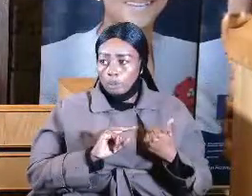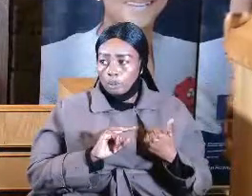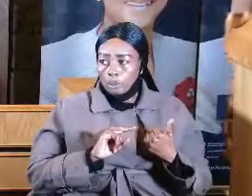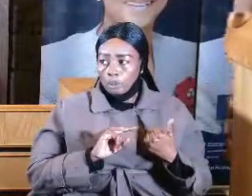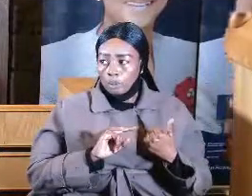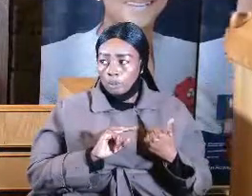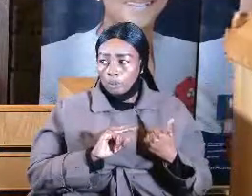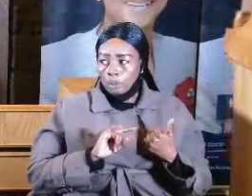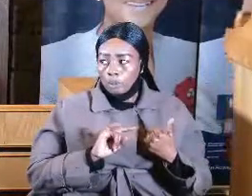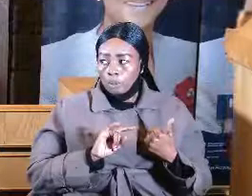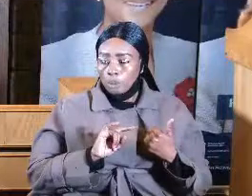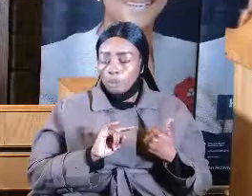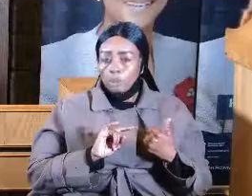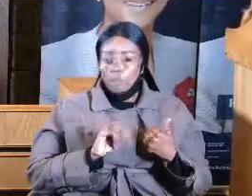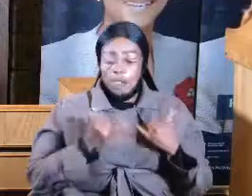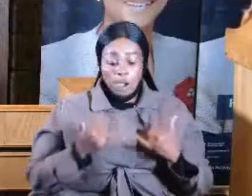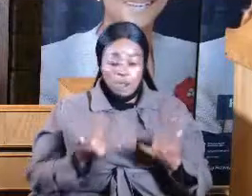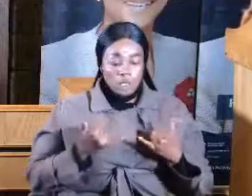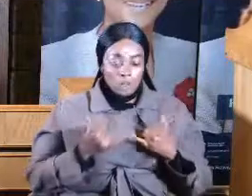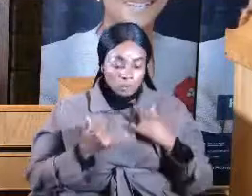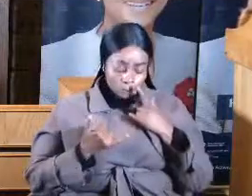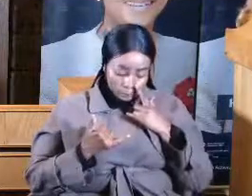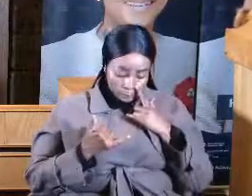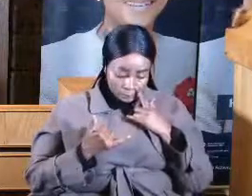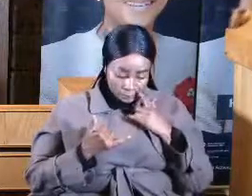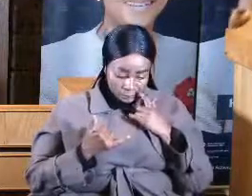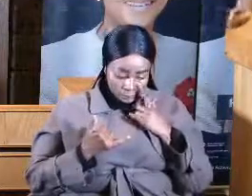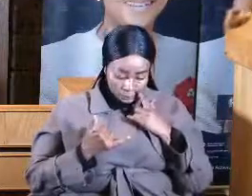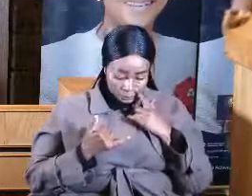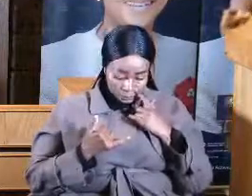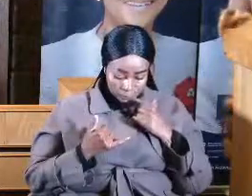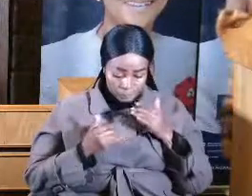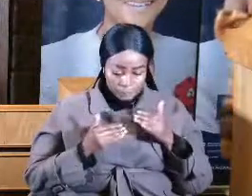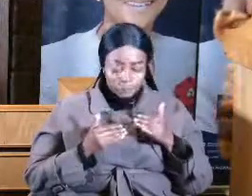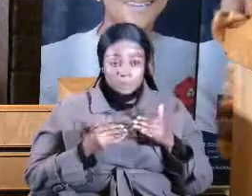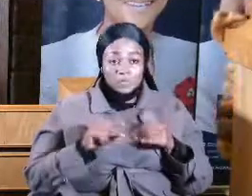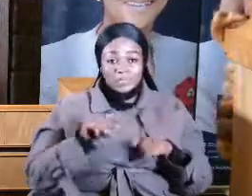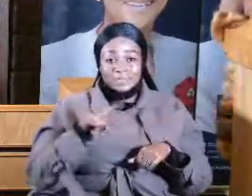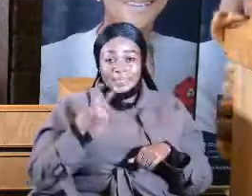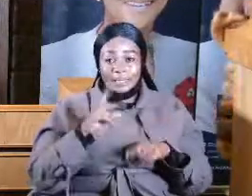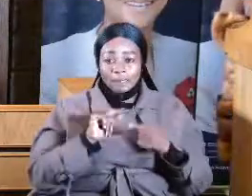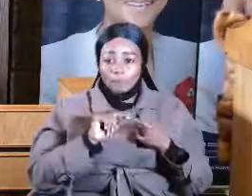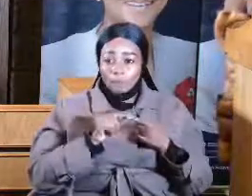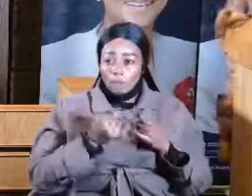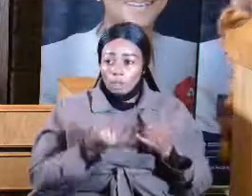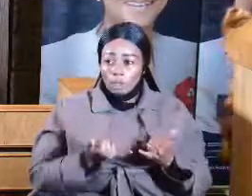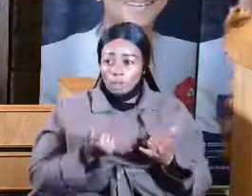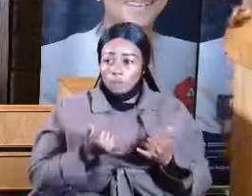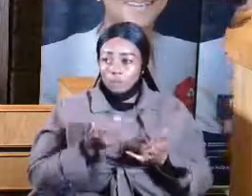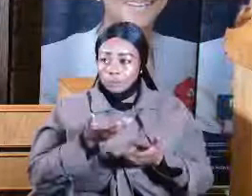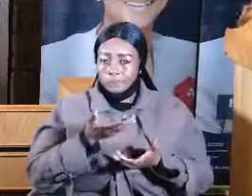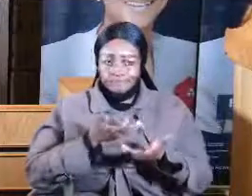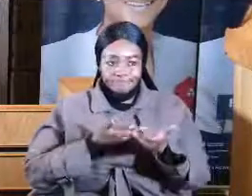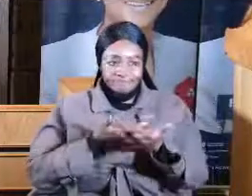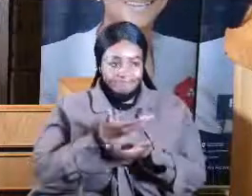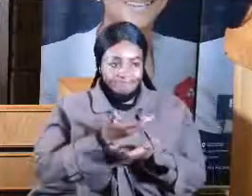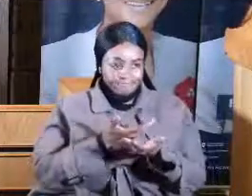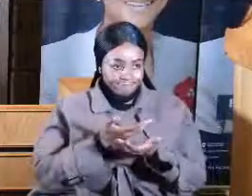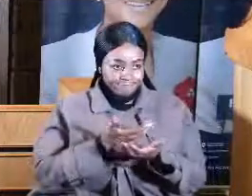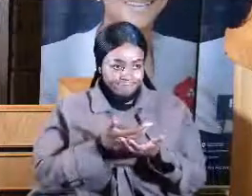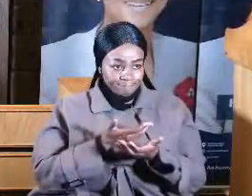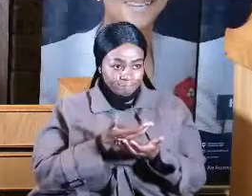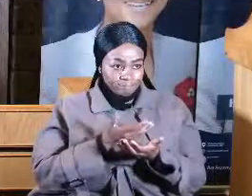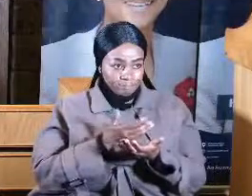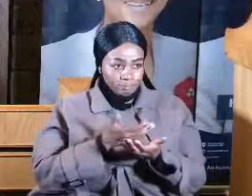of our program. And we're going to go to the second one, where we're going to be engaged. And I'm going